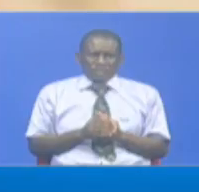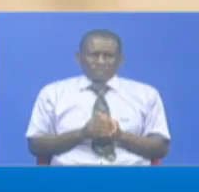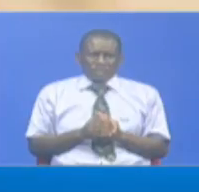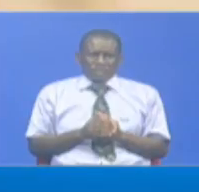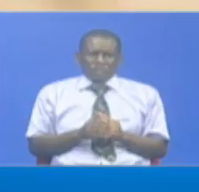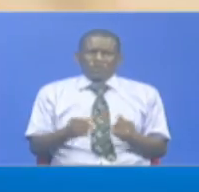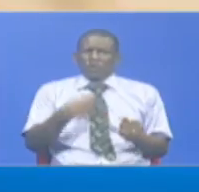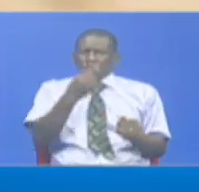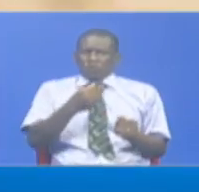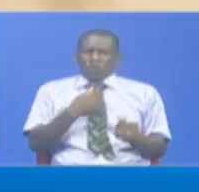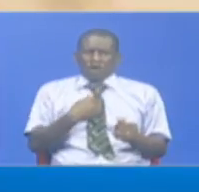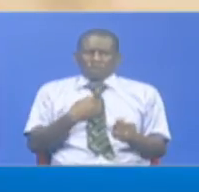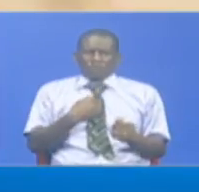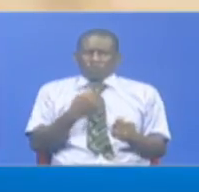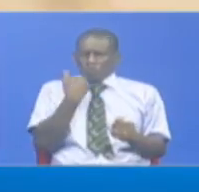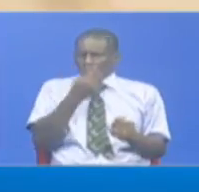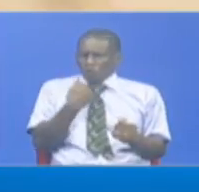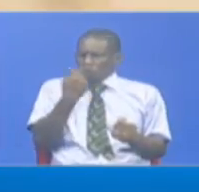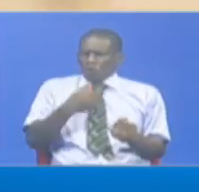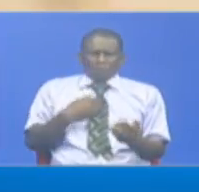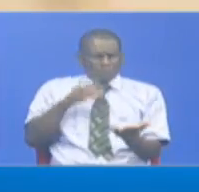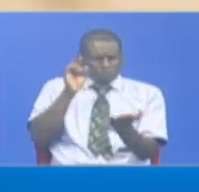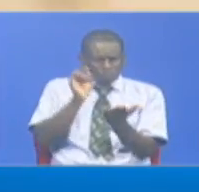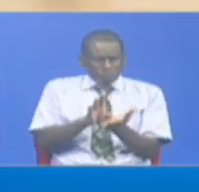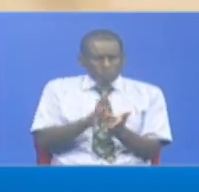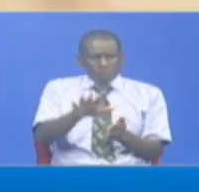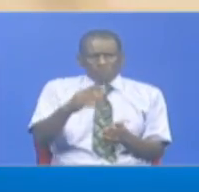who have been forcefully evicted